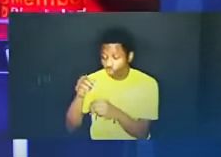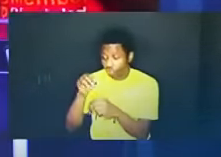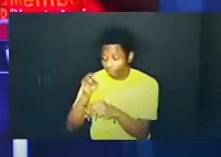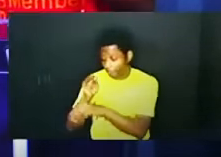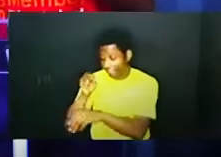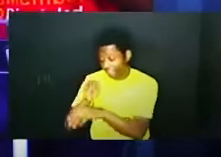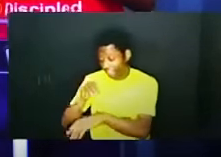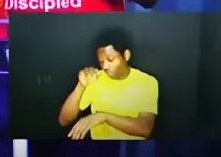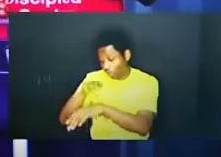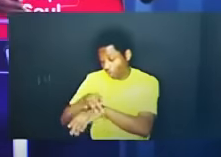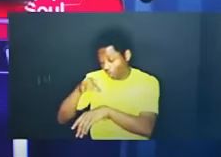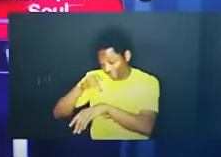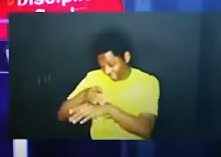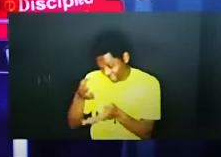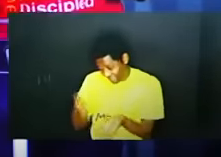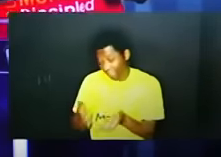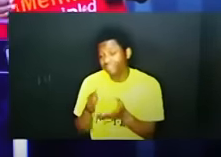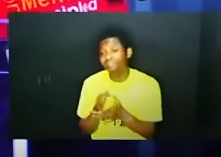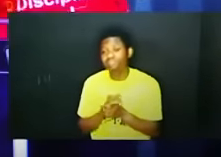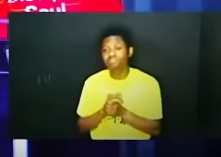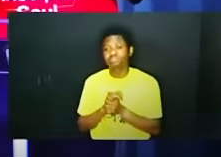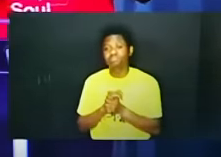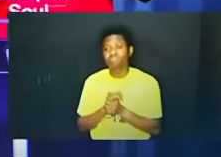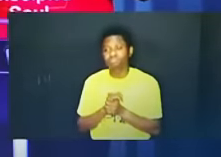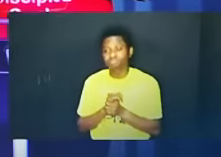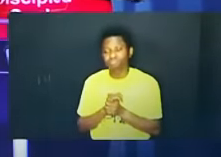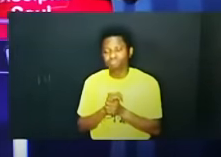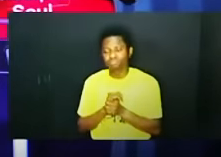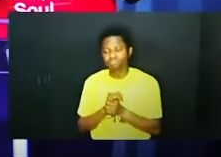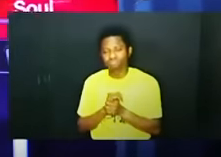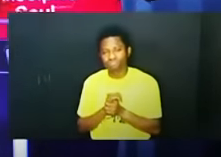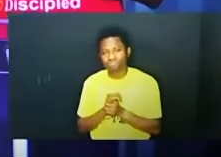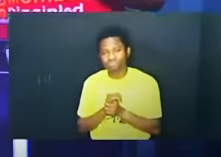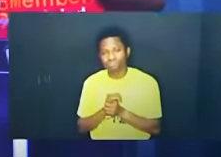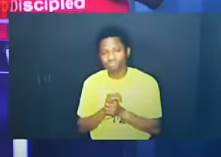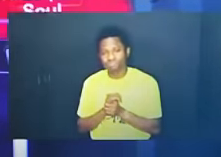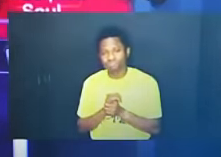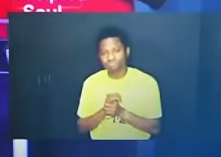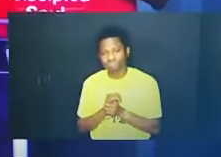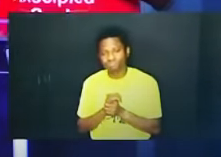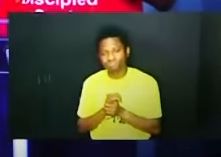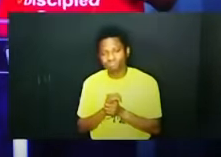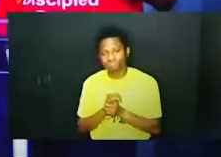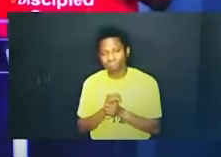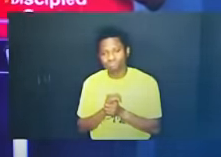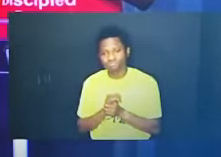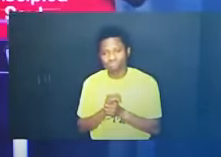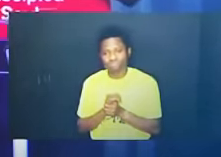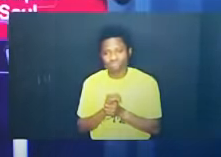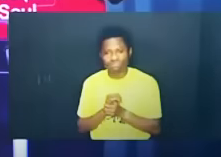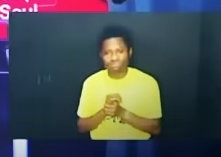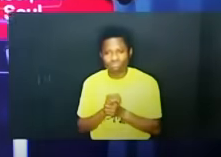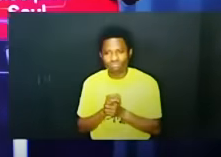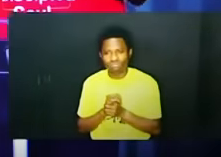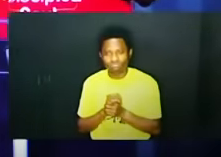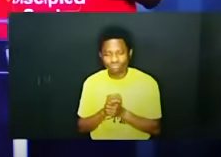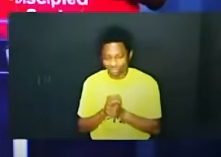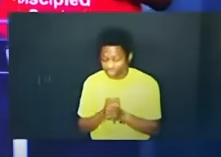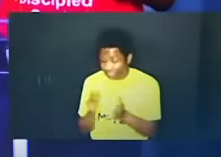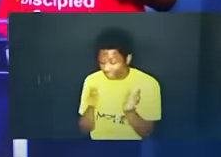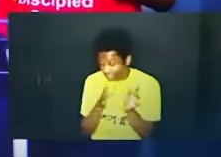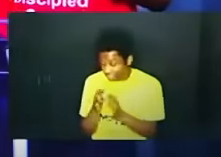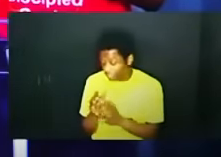chile said your sorry at ye na o ye sasubinus wedi at the chile won bra or se nesumegumas. His main